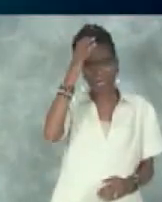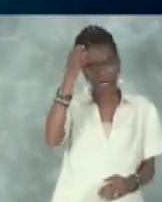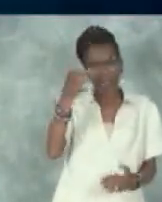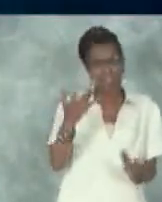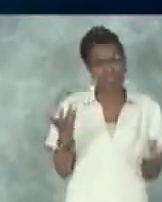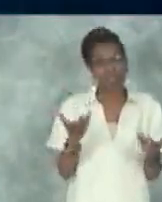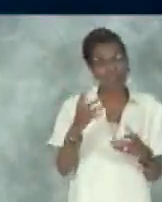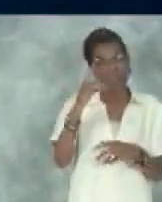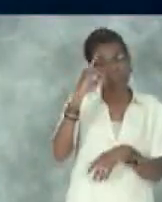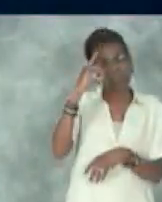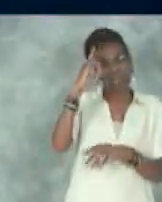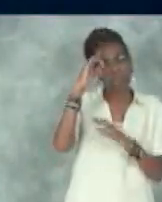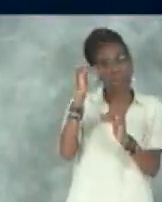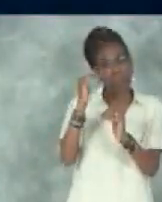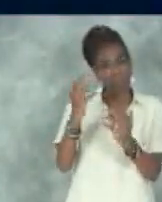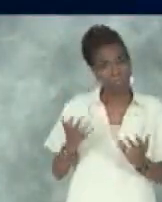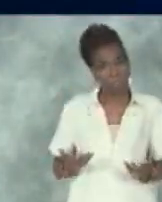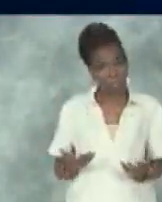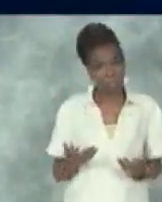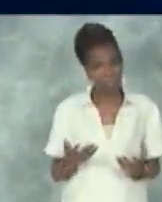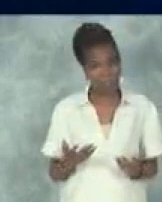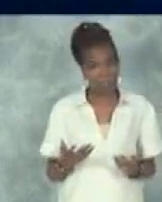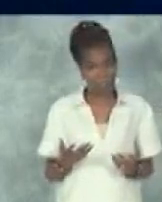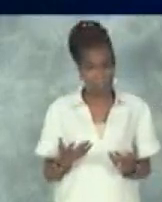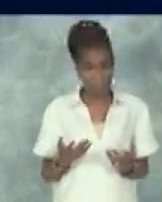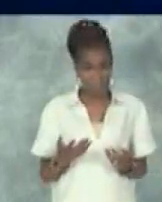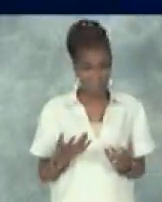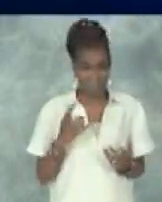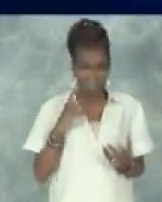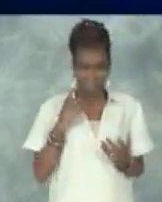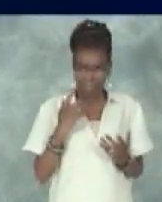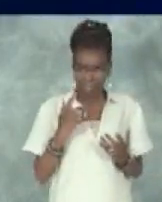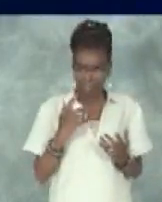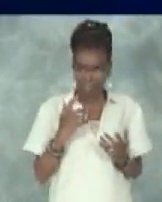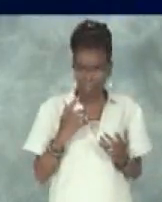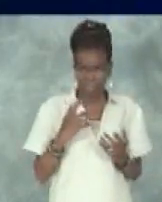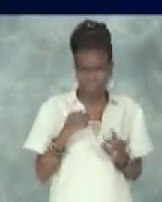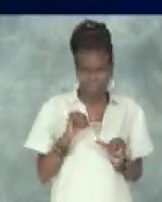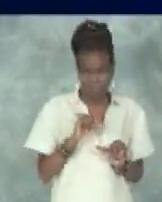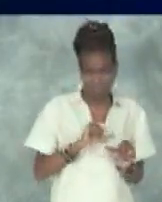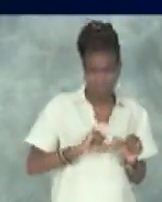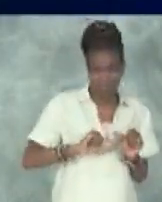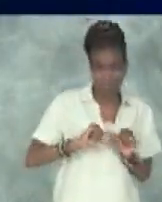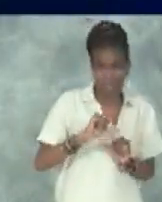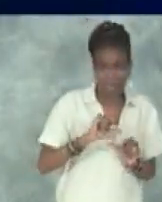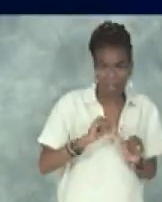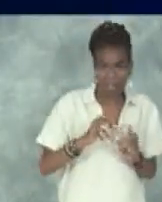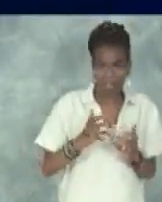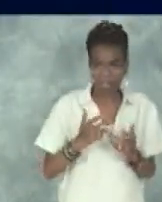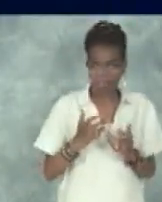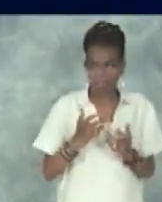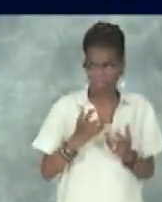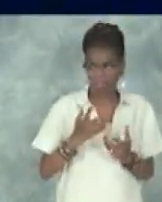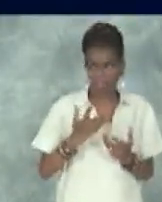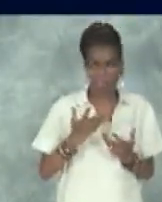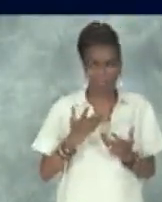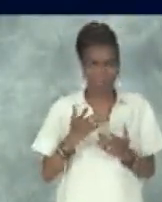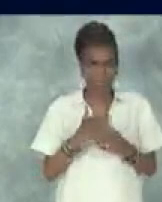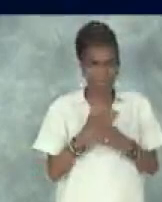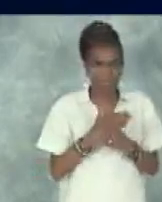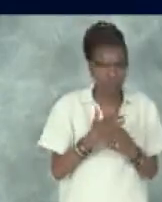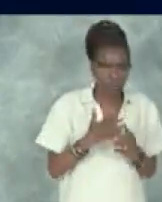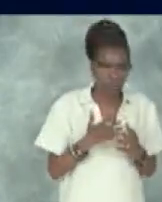theory that basically says there's an interaction between your agency and pathways, obstacles,